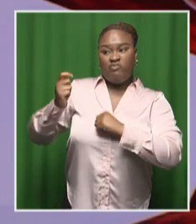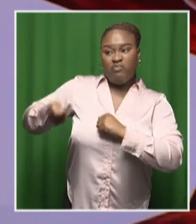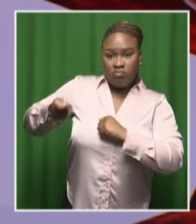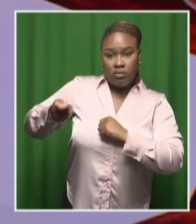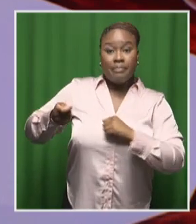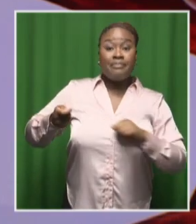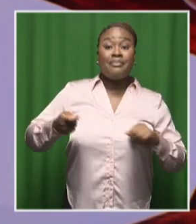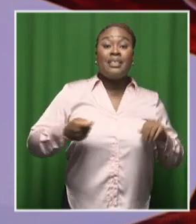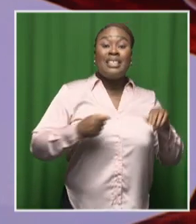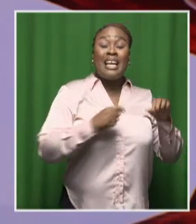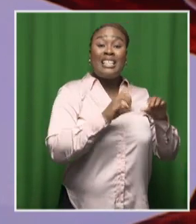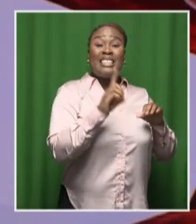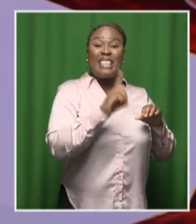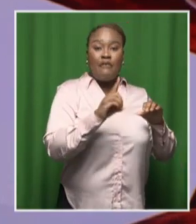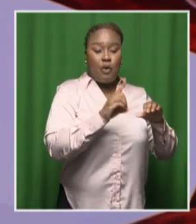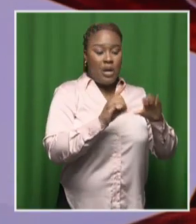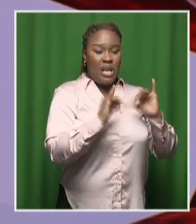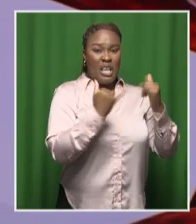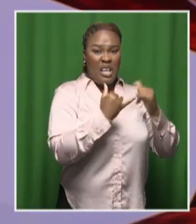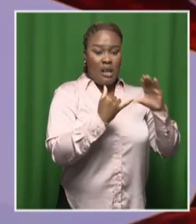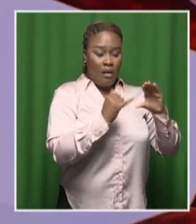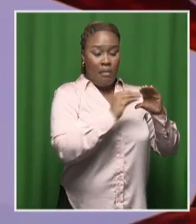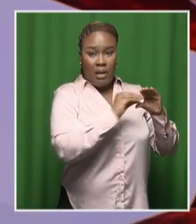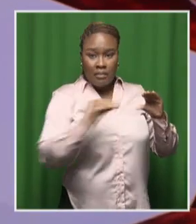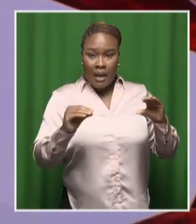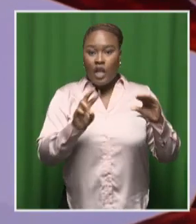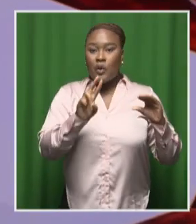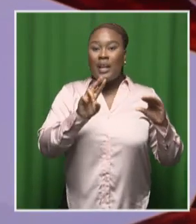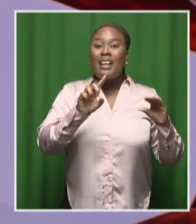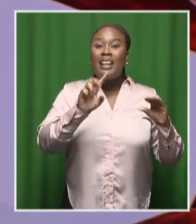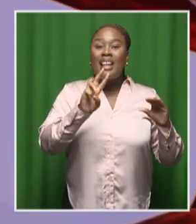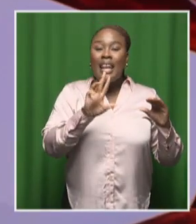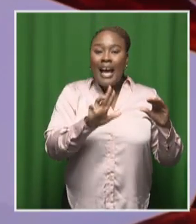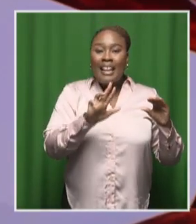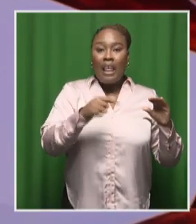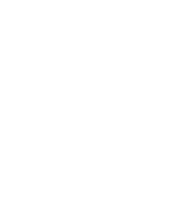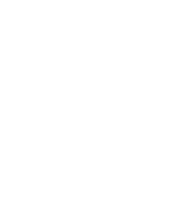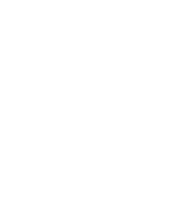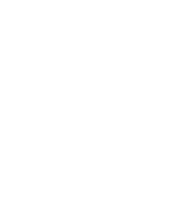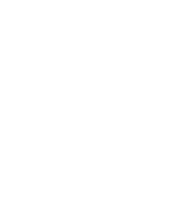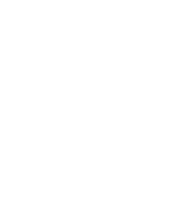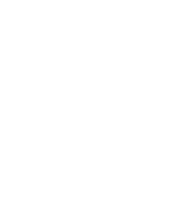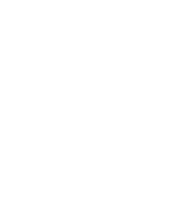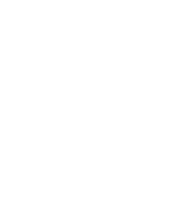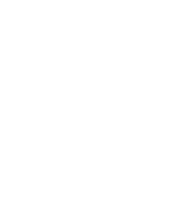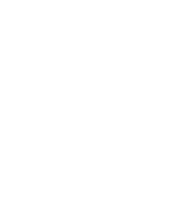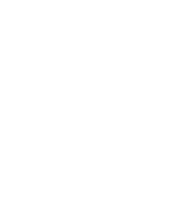than 29,000 Rand to a trust after the client defaulted on child maintenance payments.